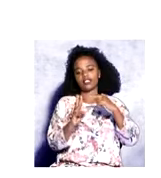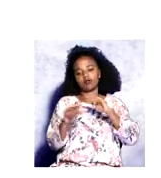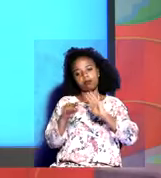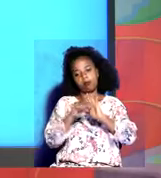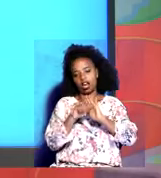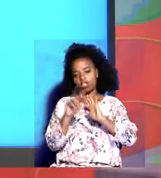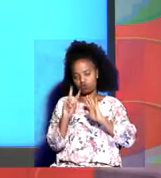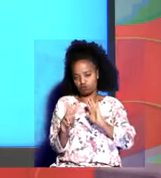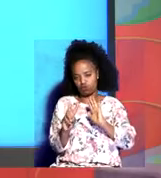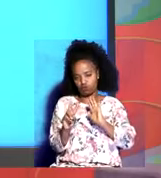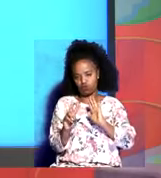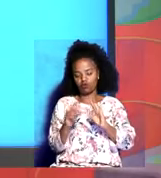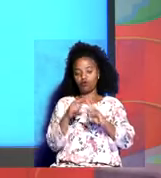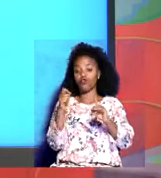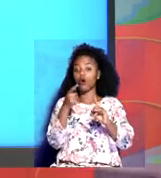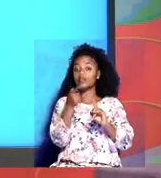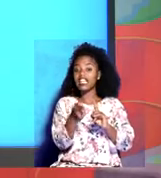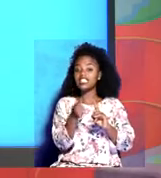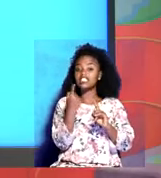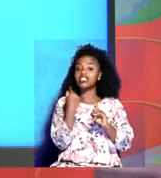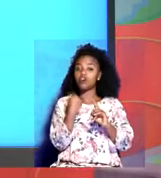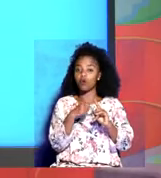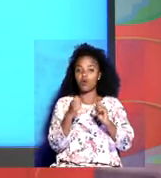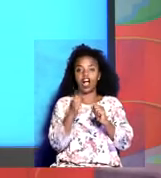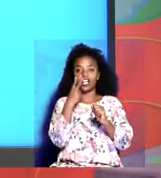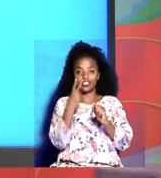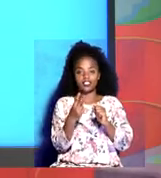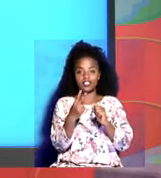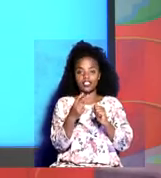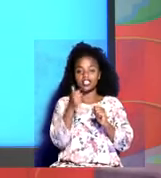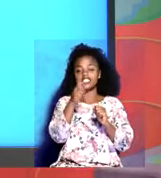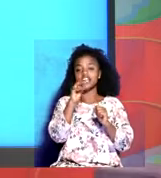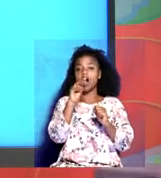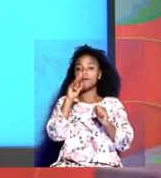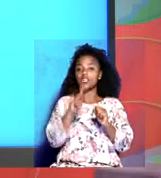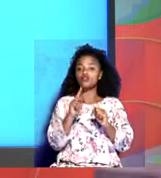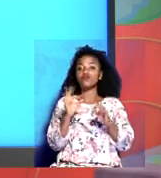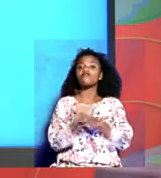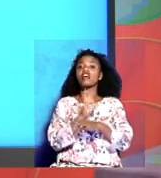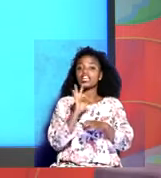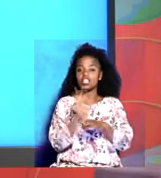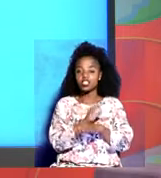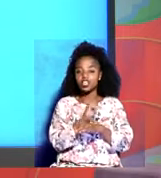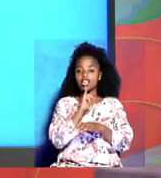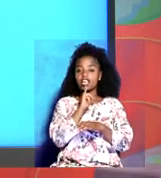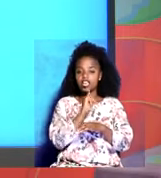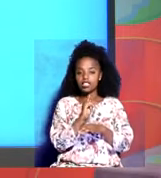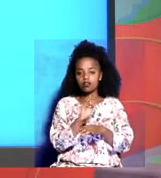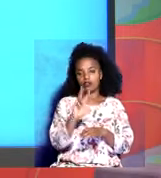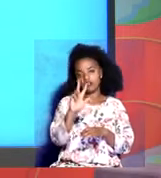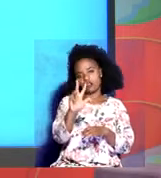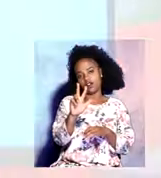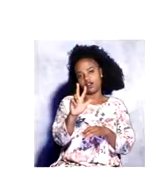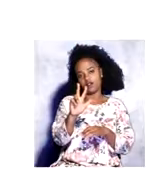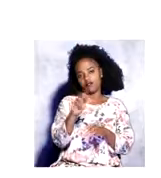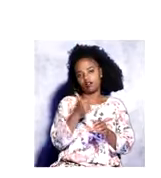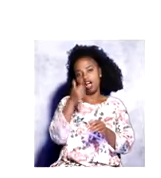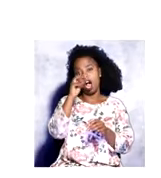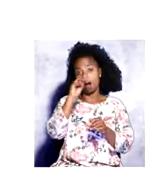is it. From this, you can see that the amplitude of this function is this, it is 3, its amplitude is